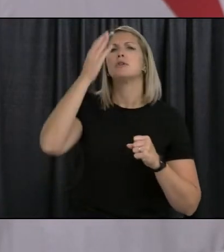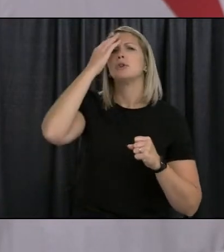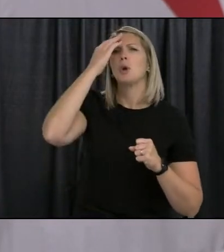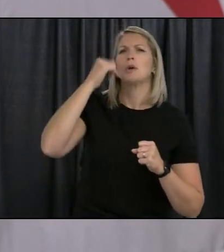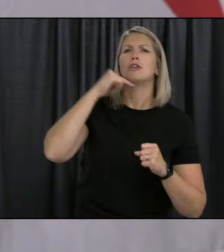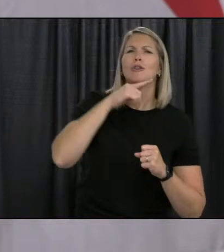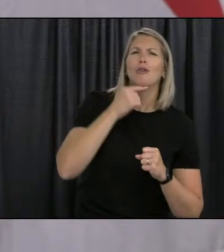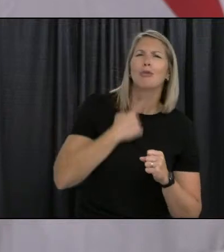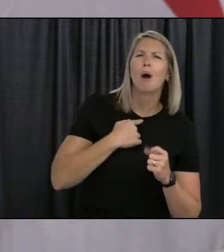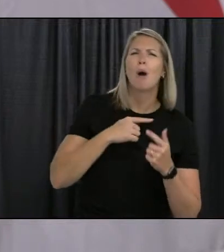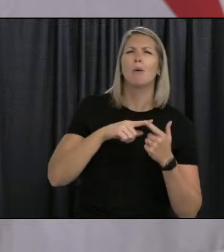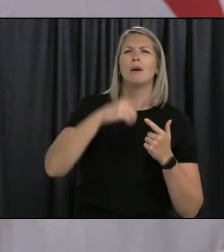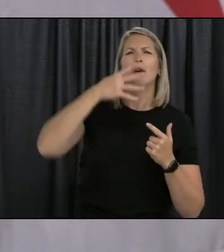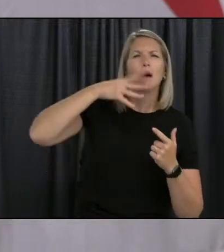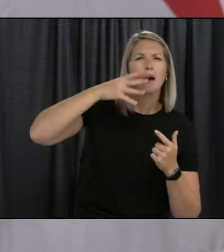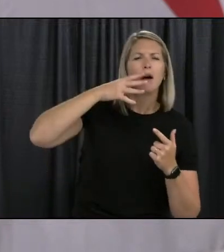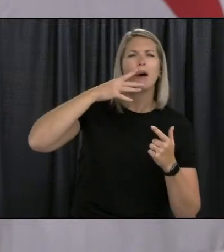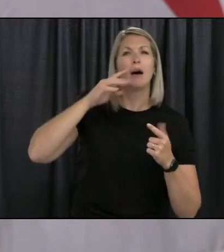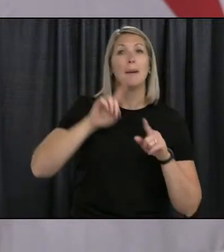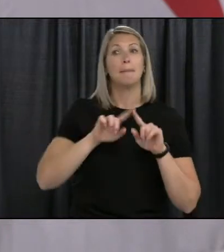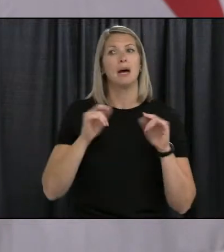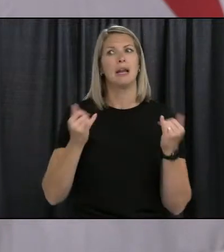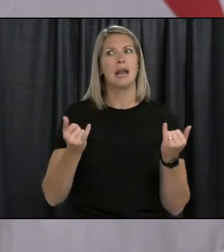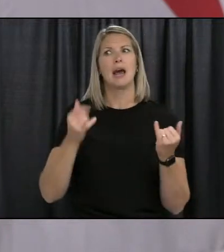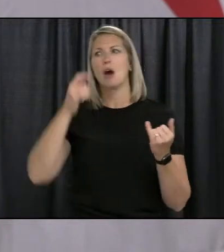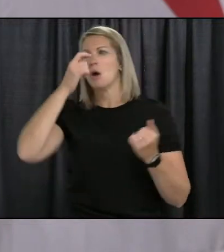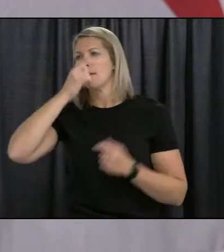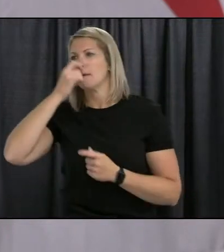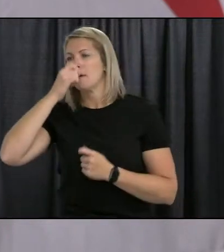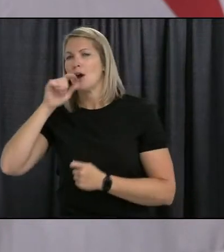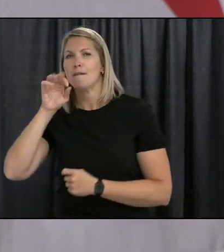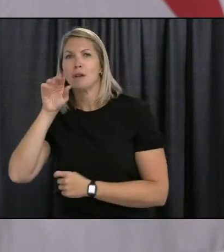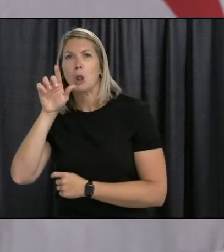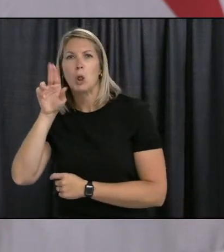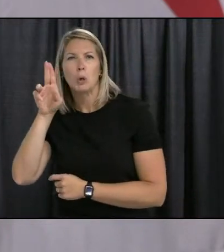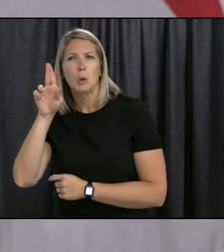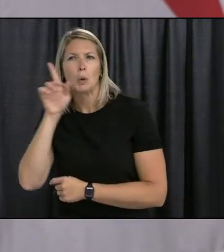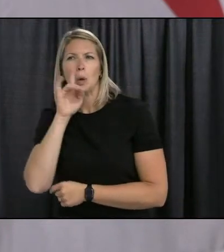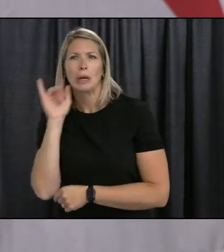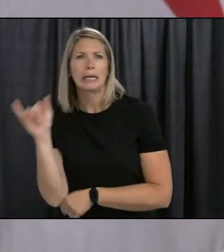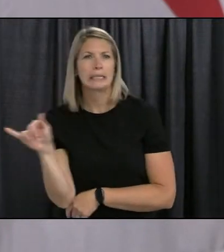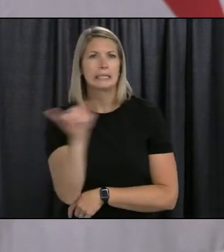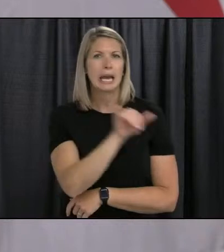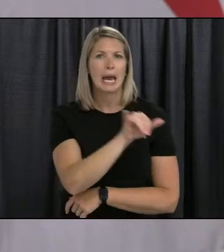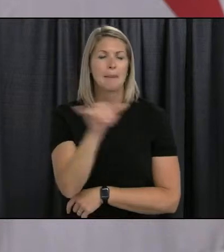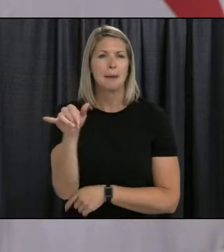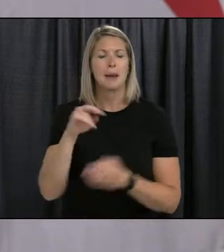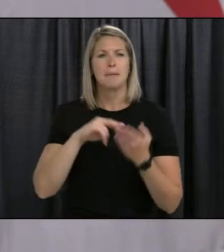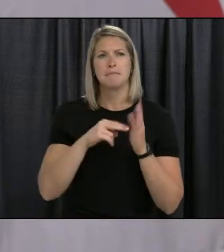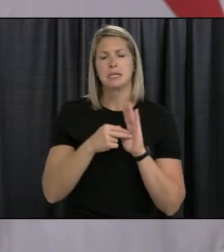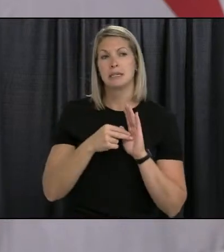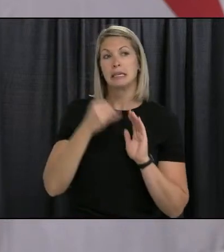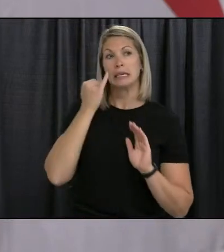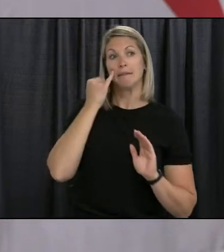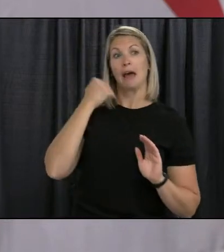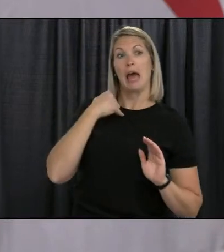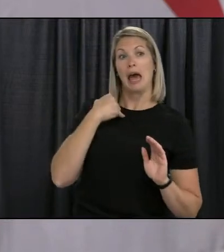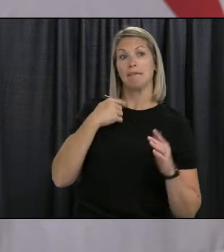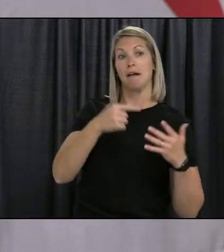had a large amount of experience with children with COVID, so that may change with regard to